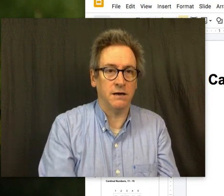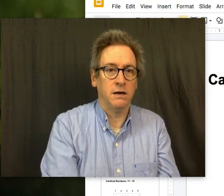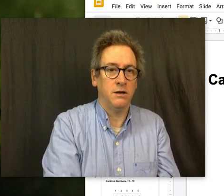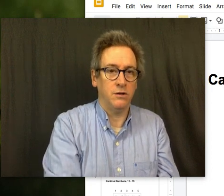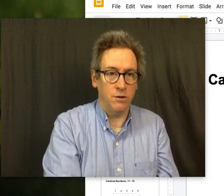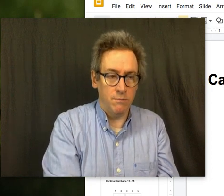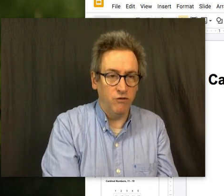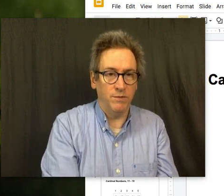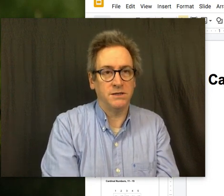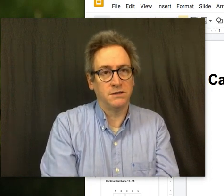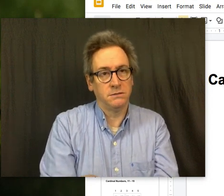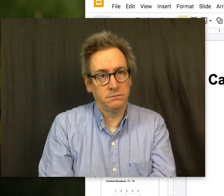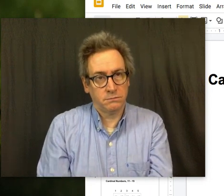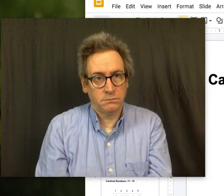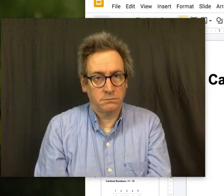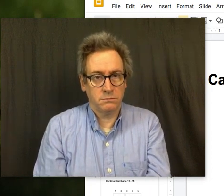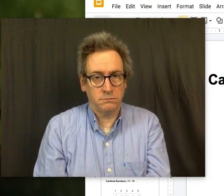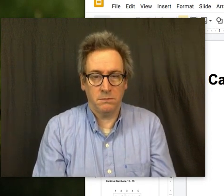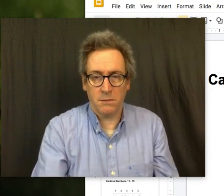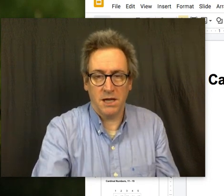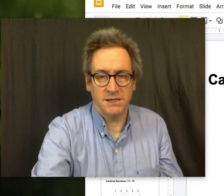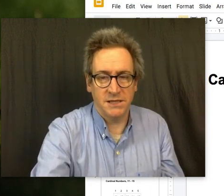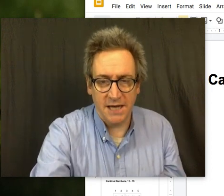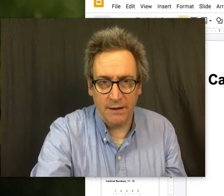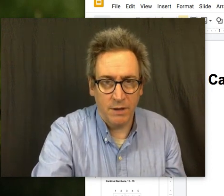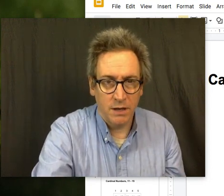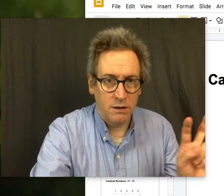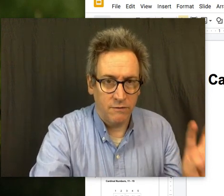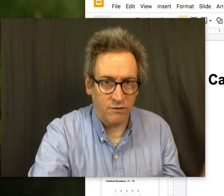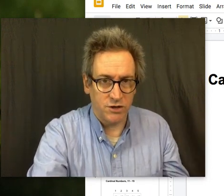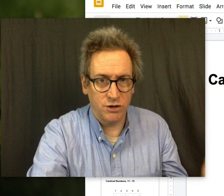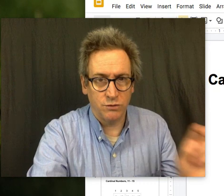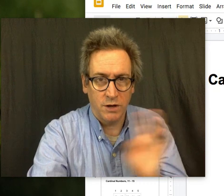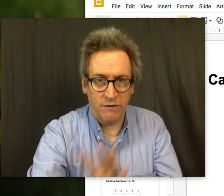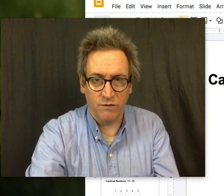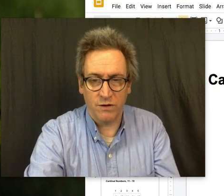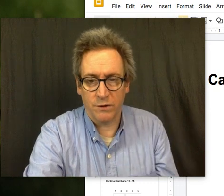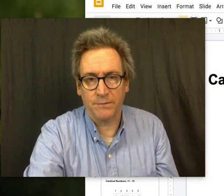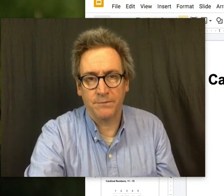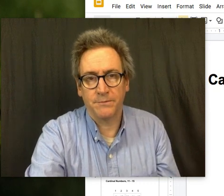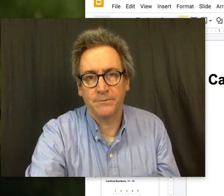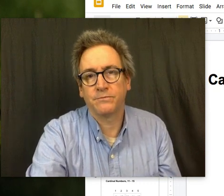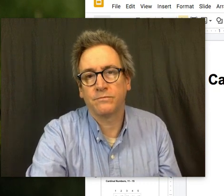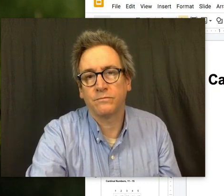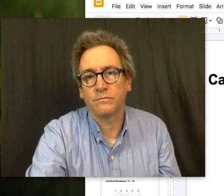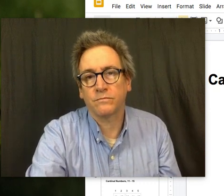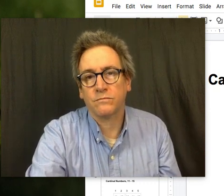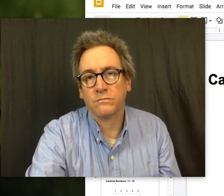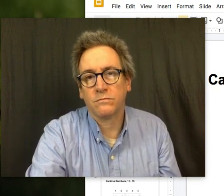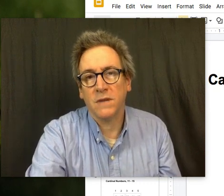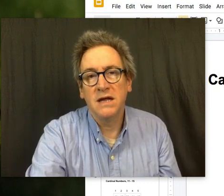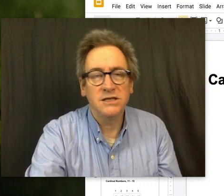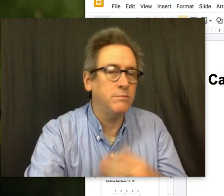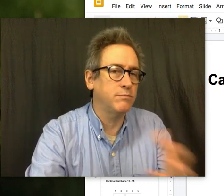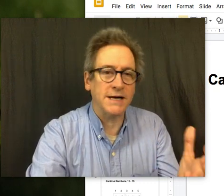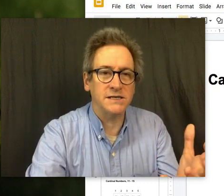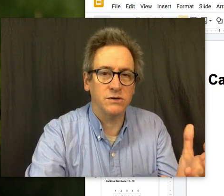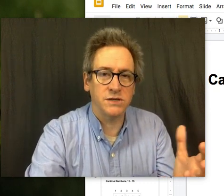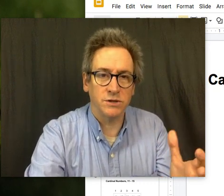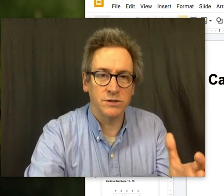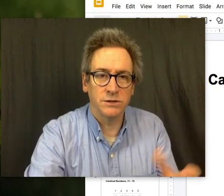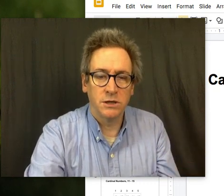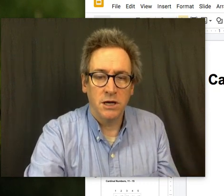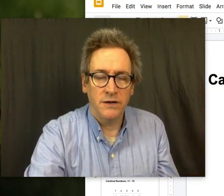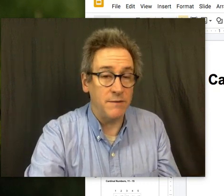of sign. The movement is the same for the 2 and for the 3. So practice